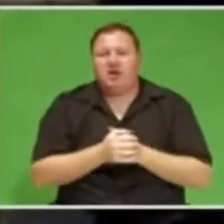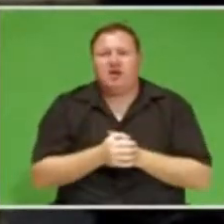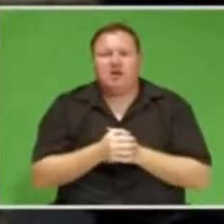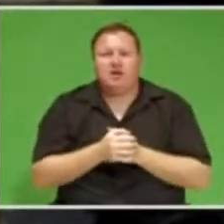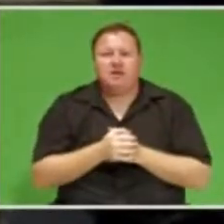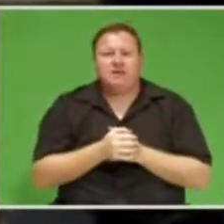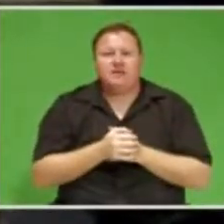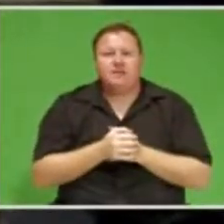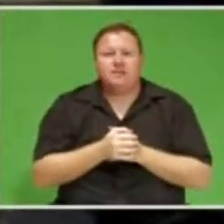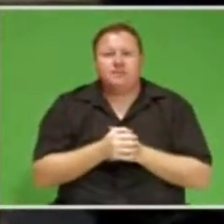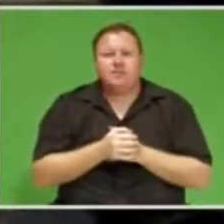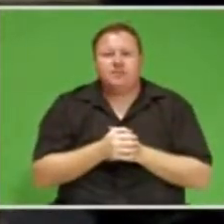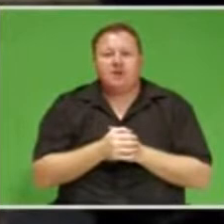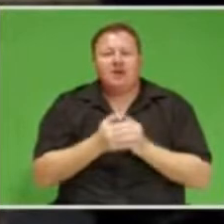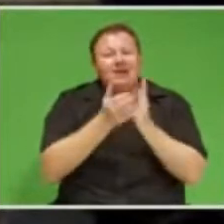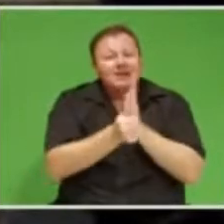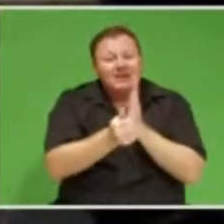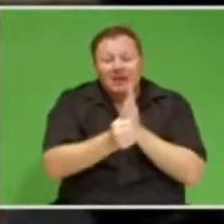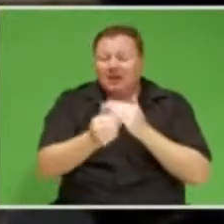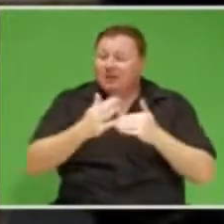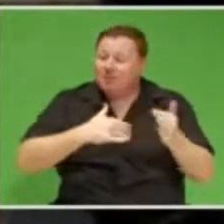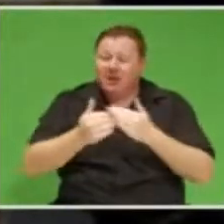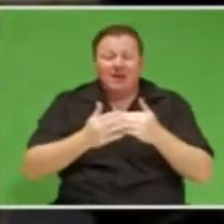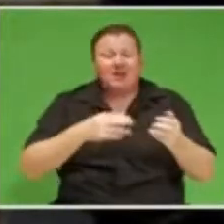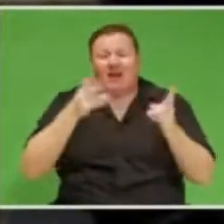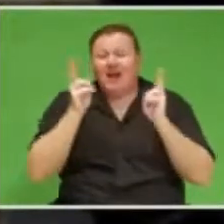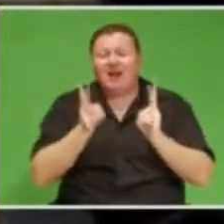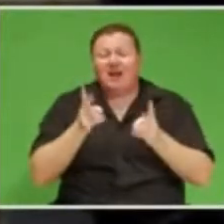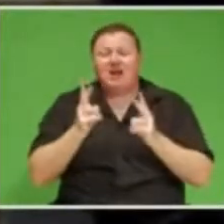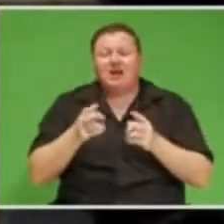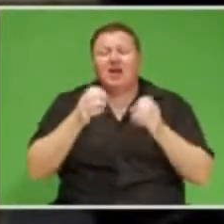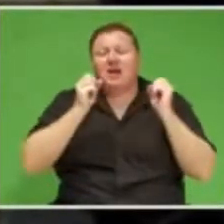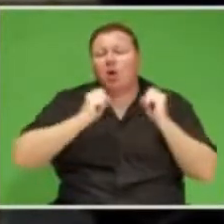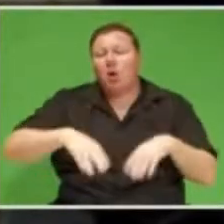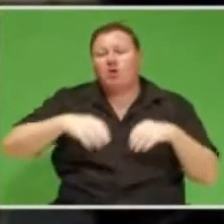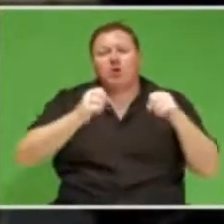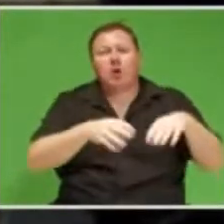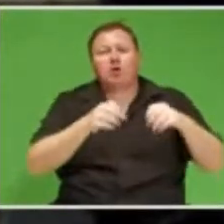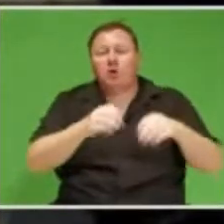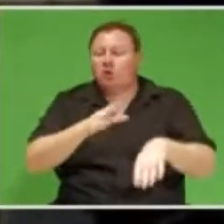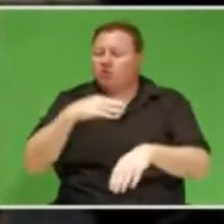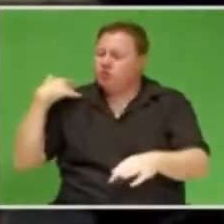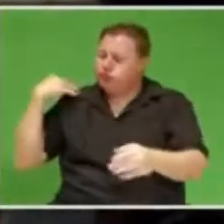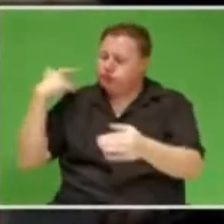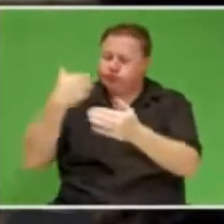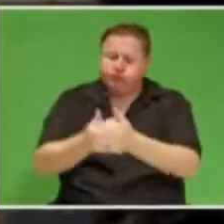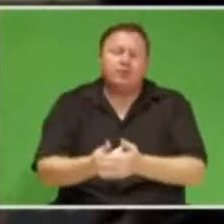rebuilding the skills that have been lost over time.